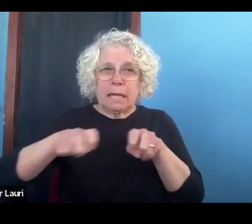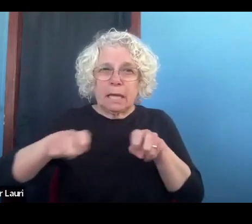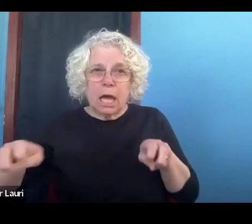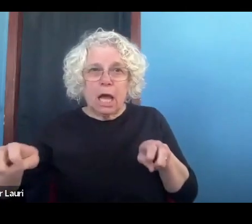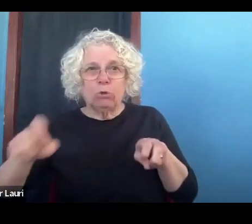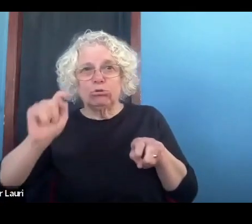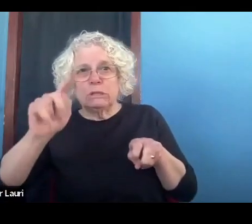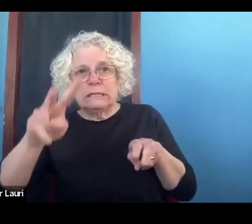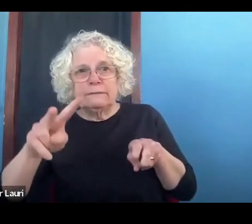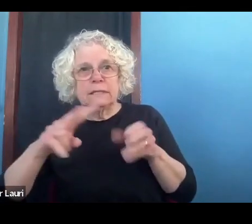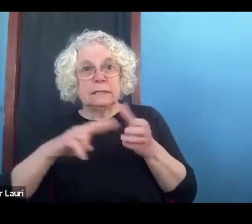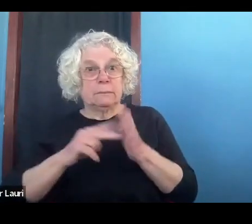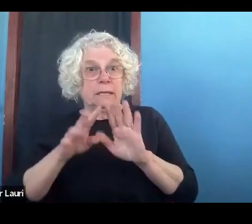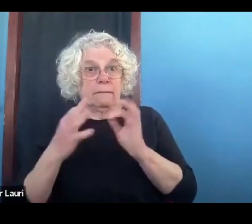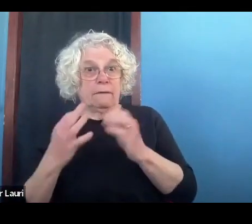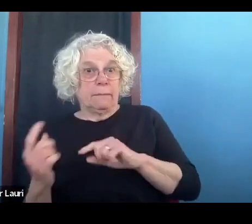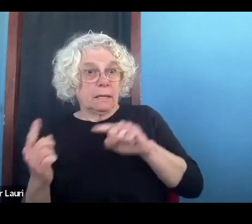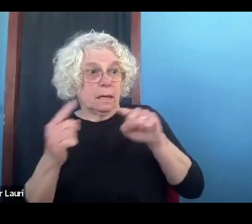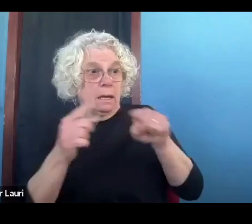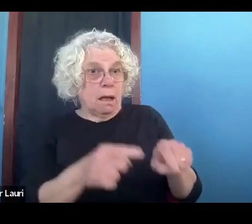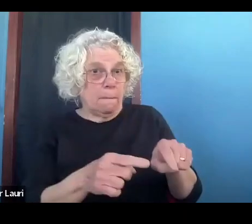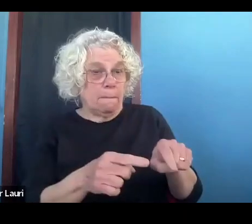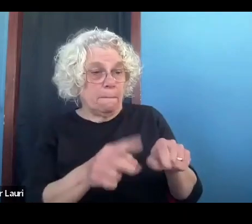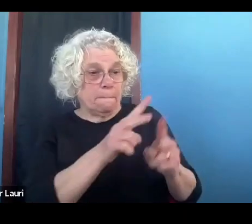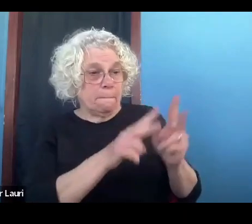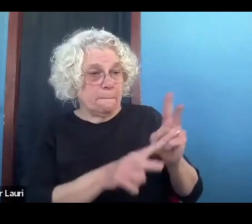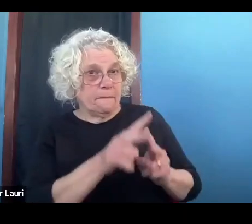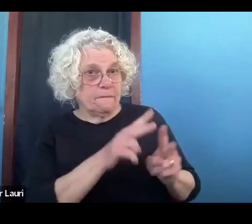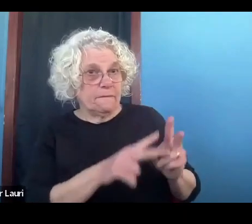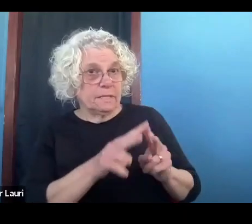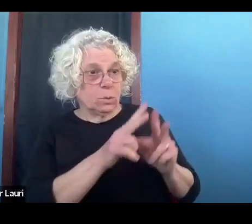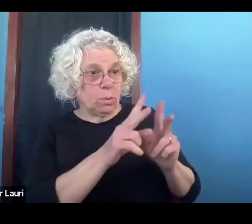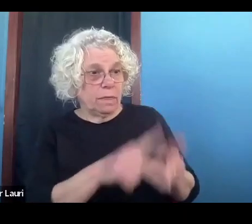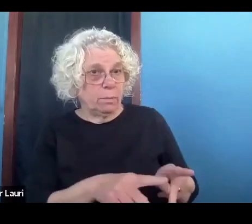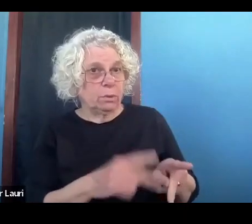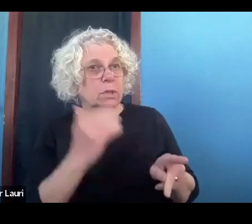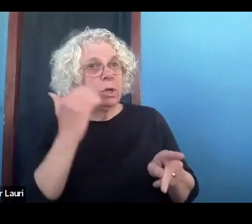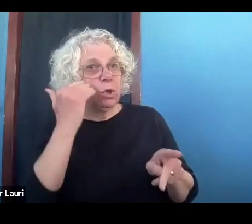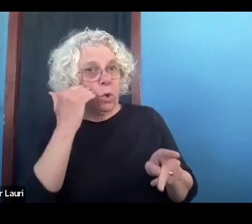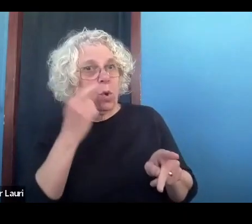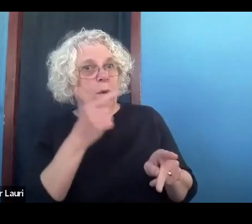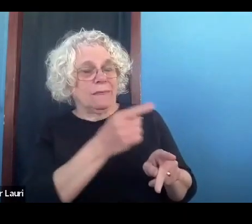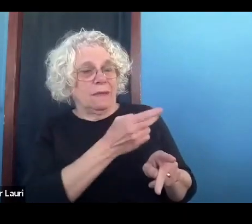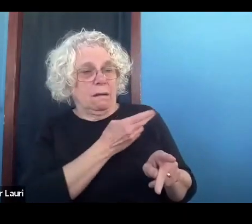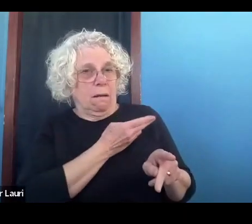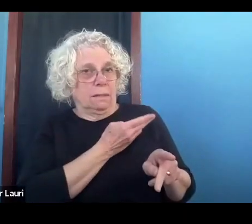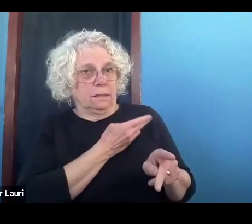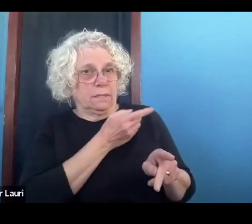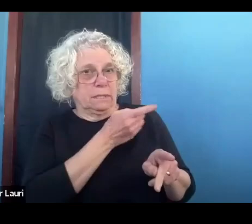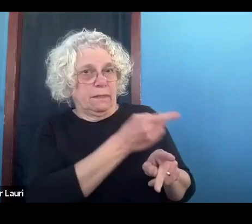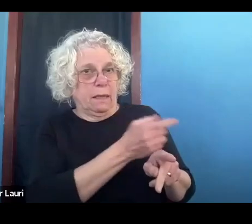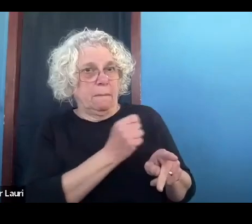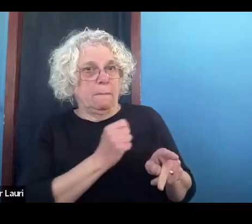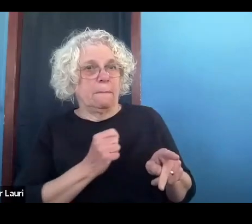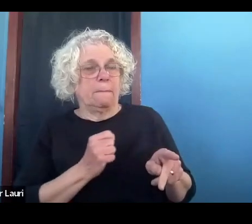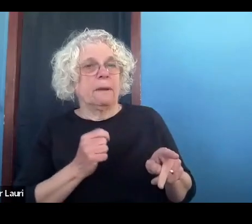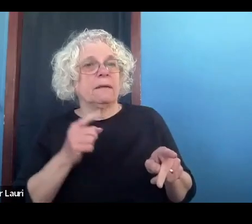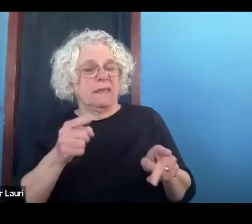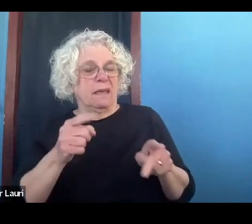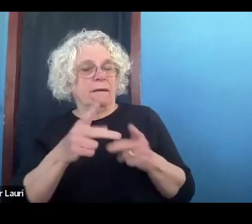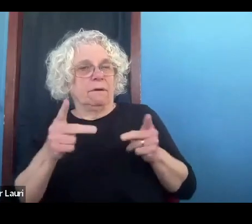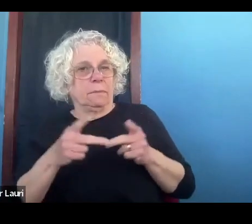that when family comes in to see their loved ones, knowing that they are on hospice, they have places to